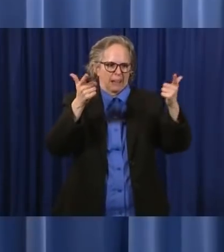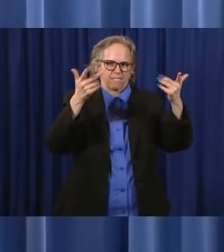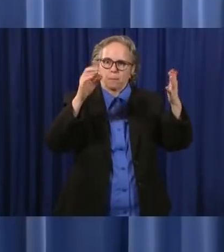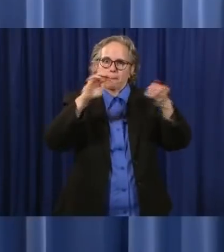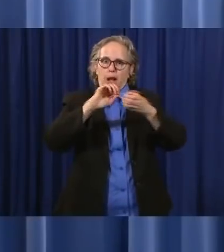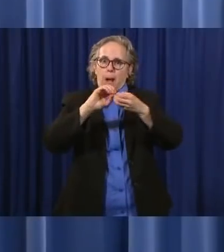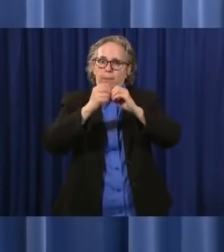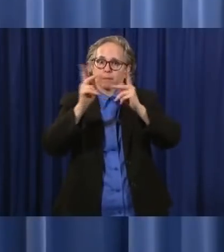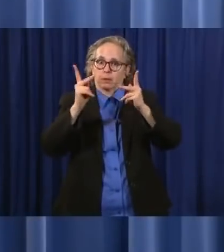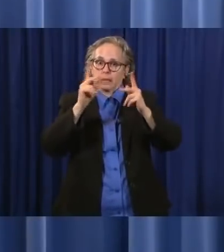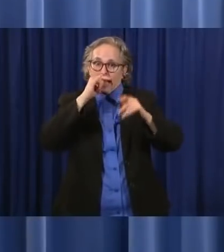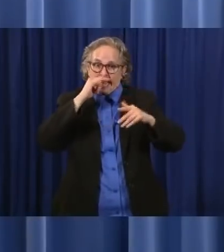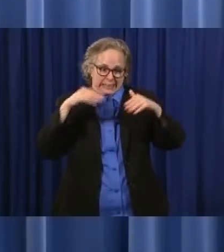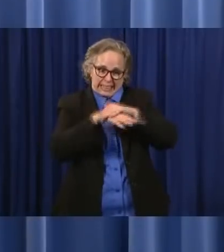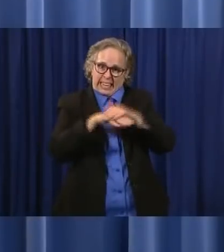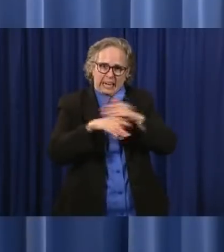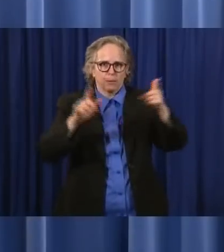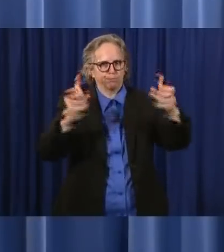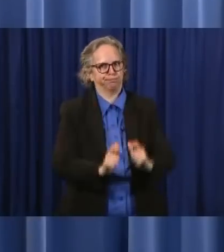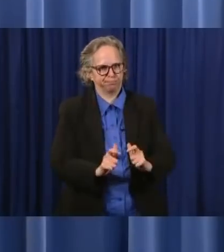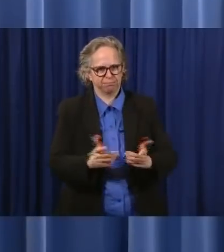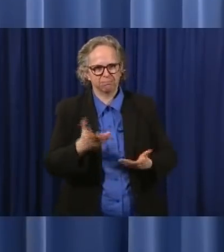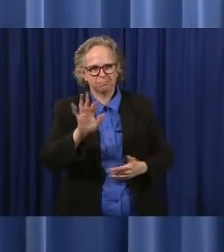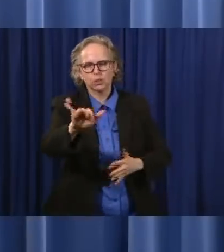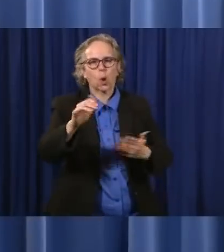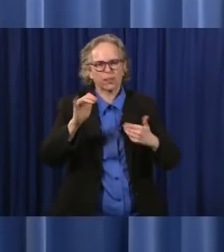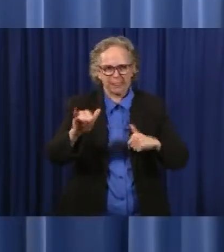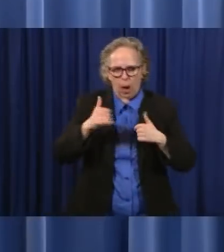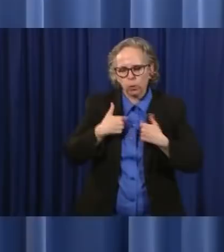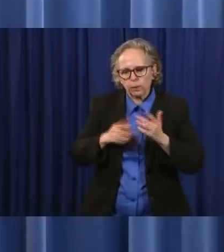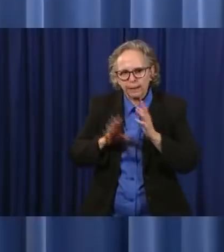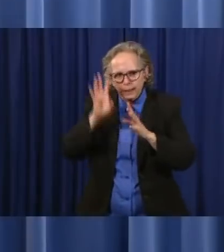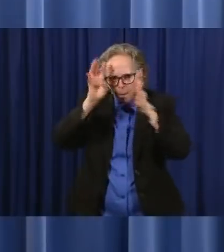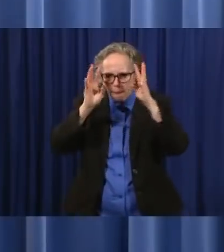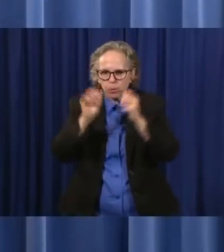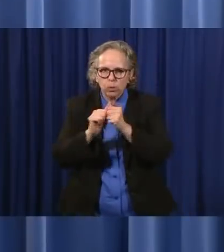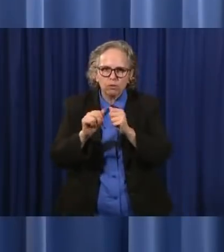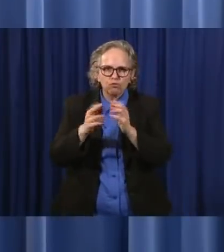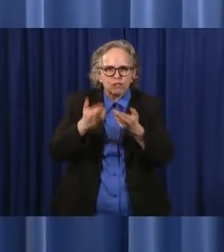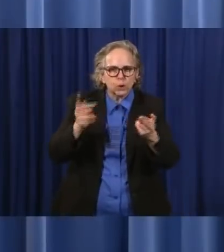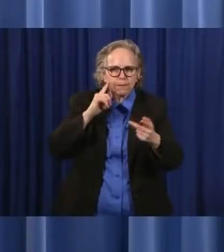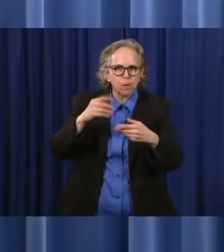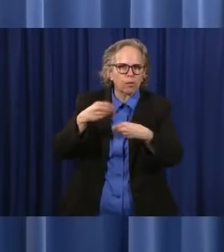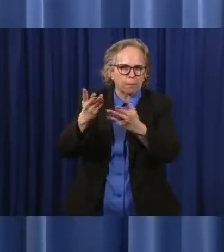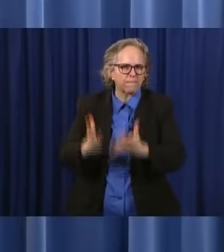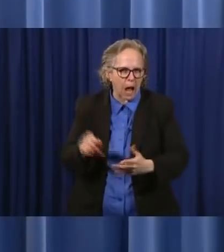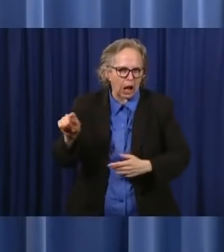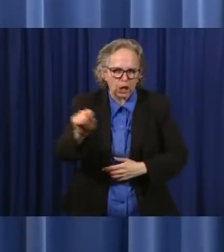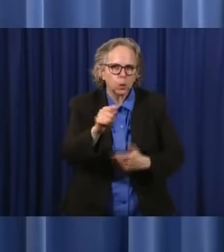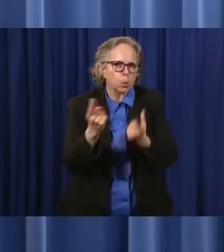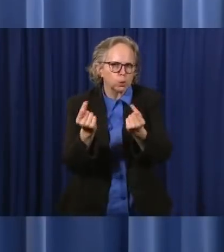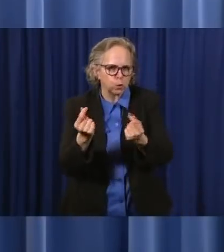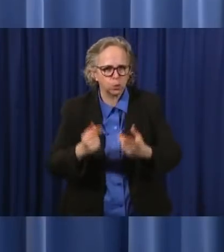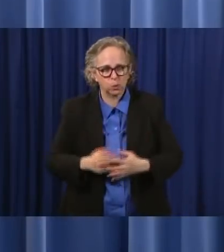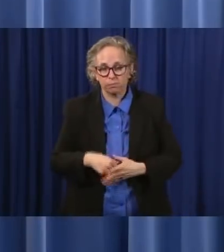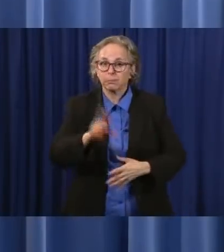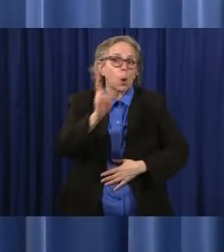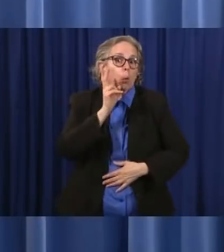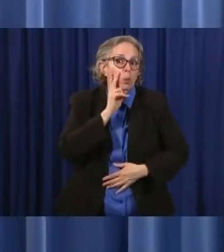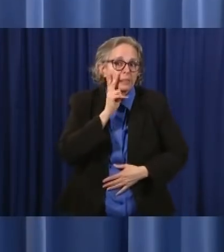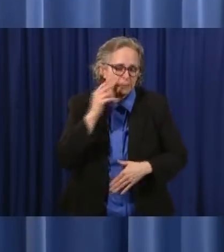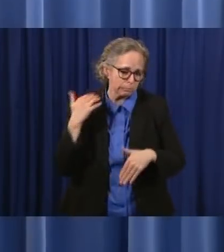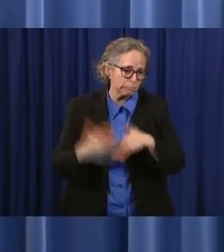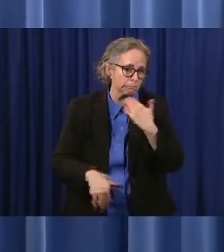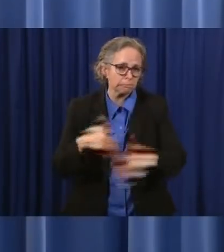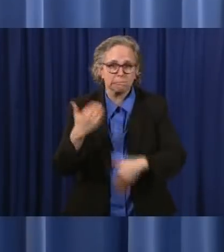providers the resources that they need in order to be able to do this. We're going to see exactly how this works. That's